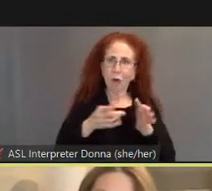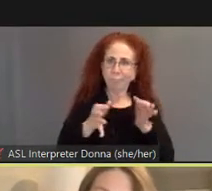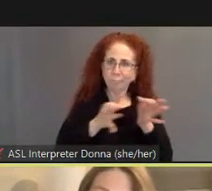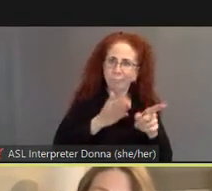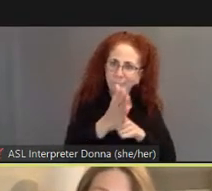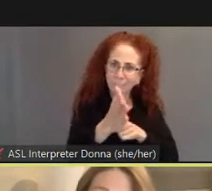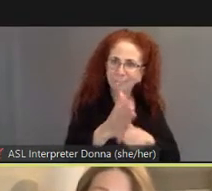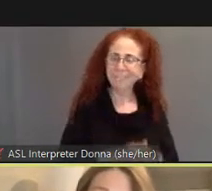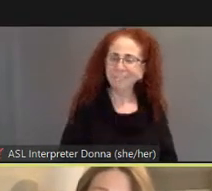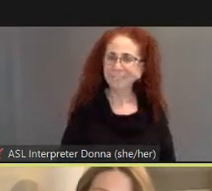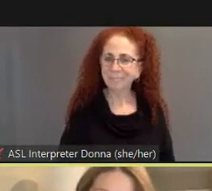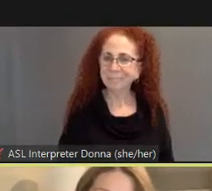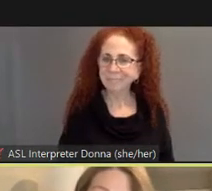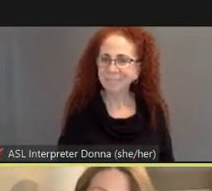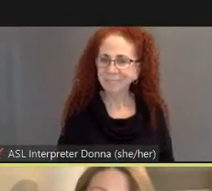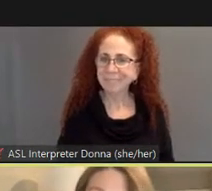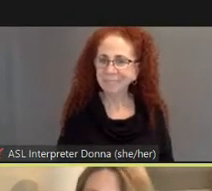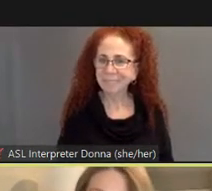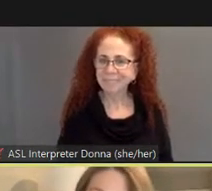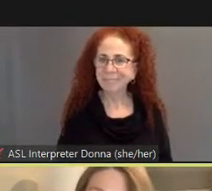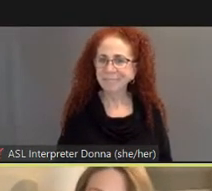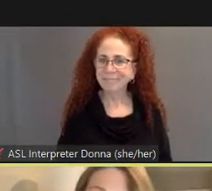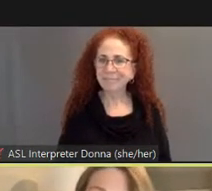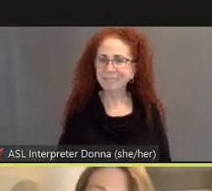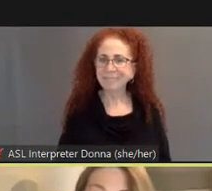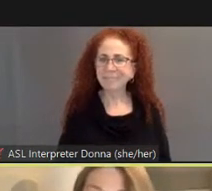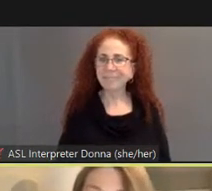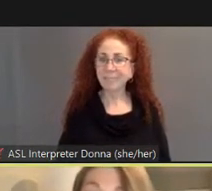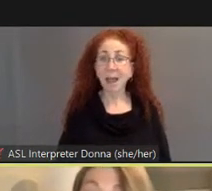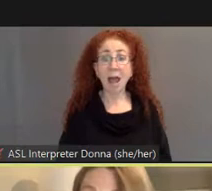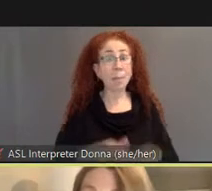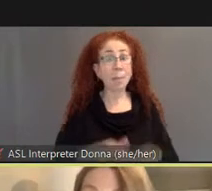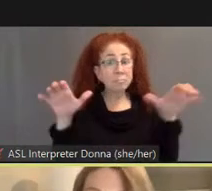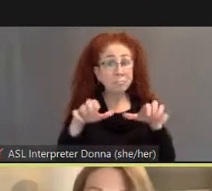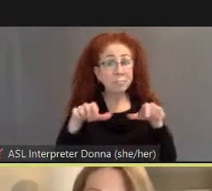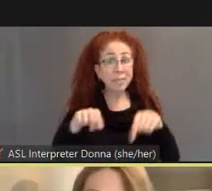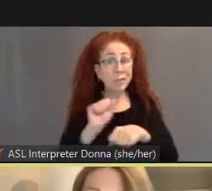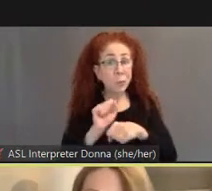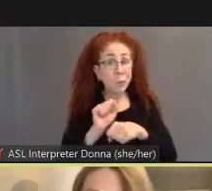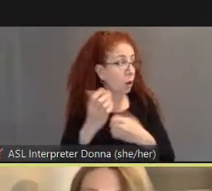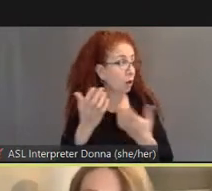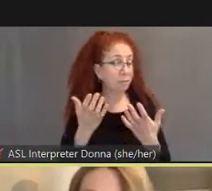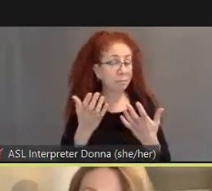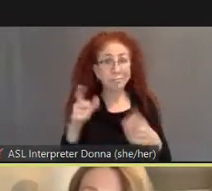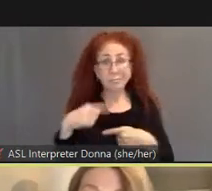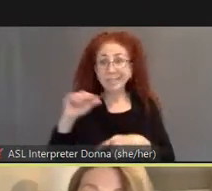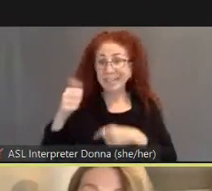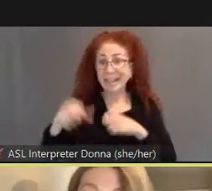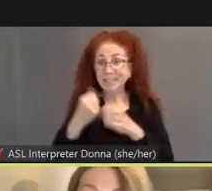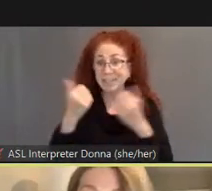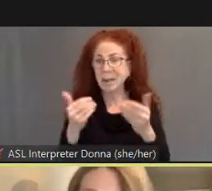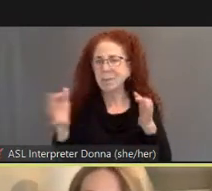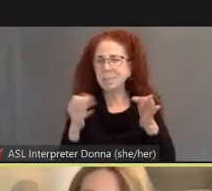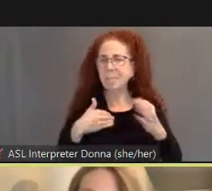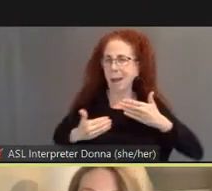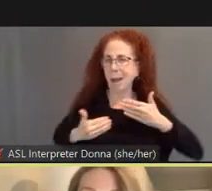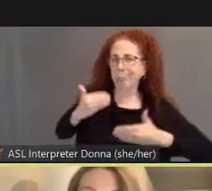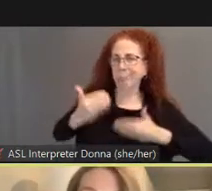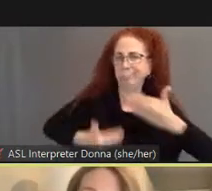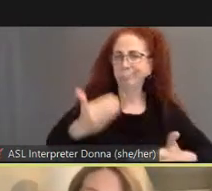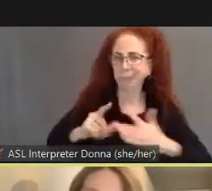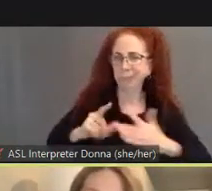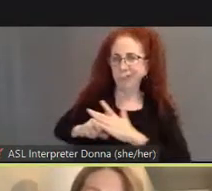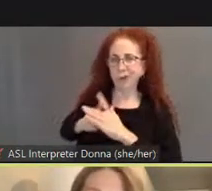I have been practicing this work for 10 years. So